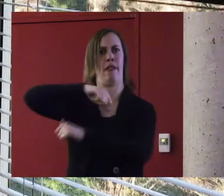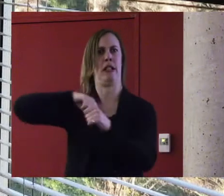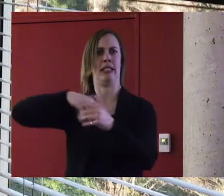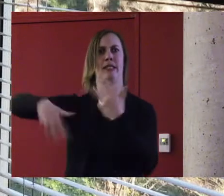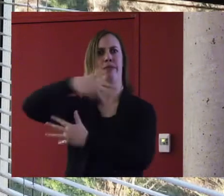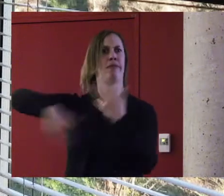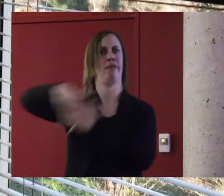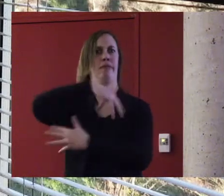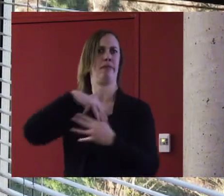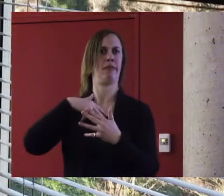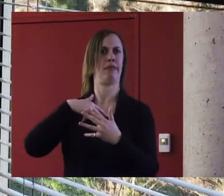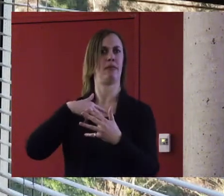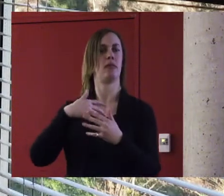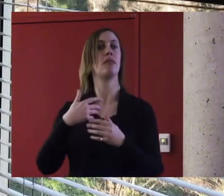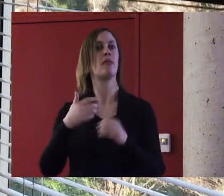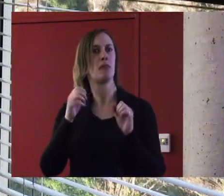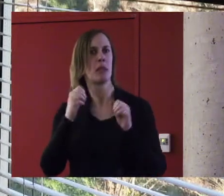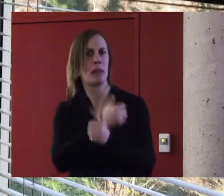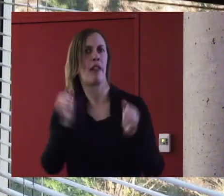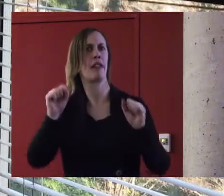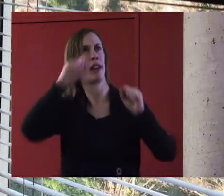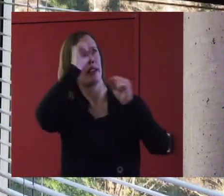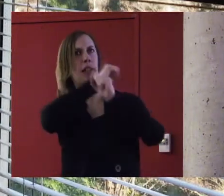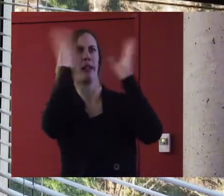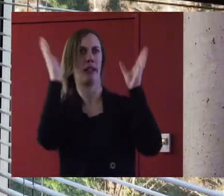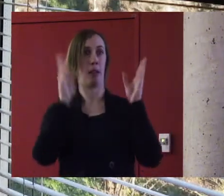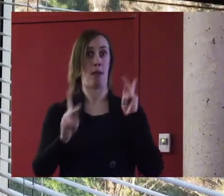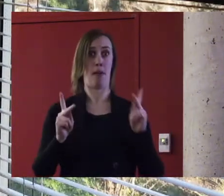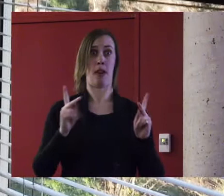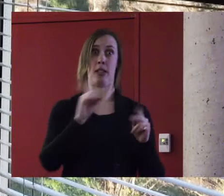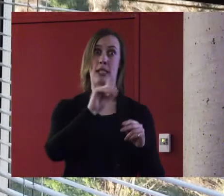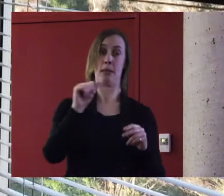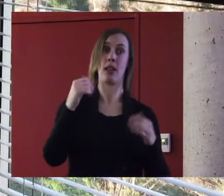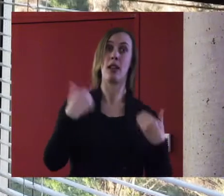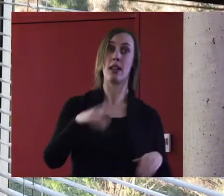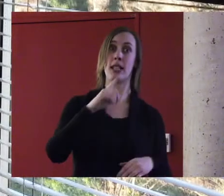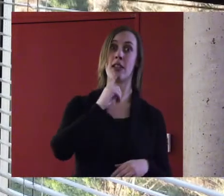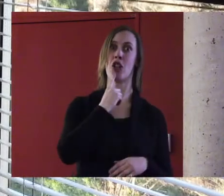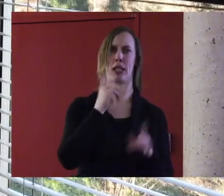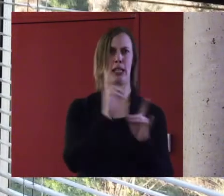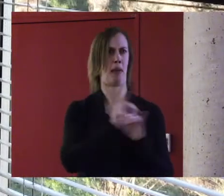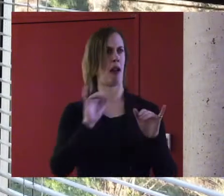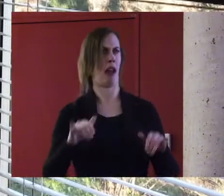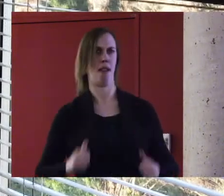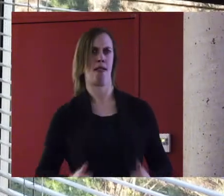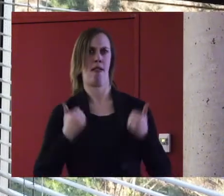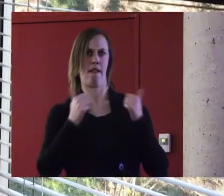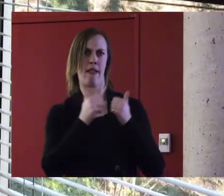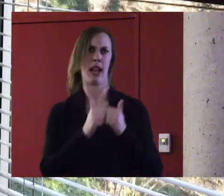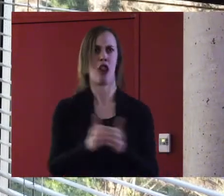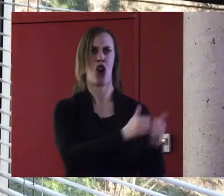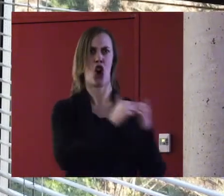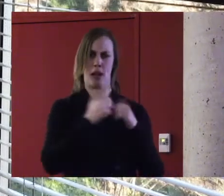interdependence. A place where people with very significant disabilities can live in close proximity together so